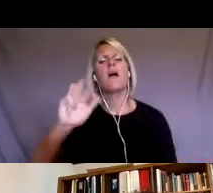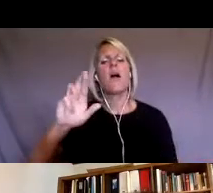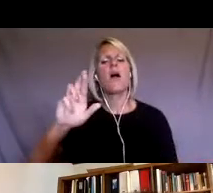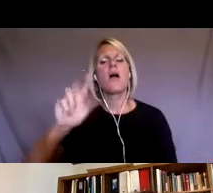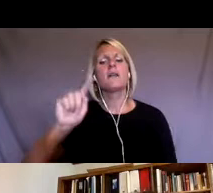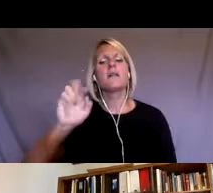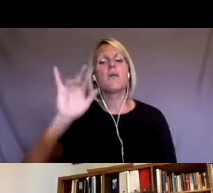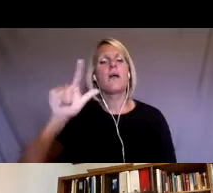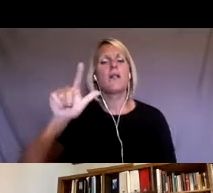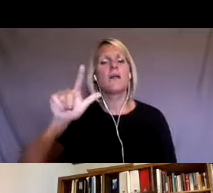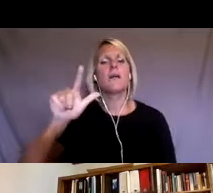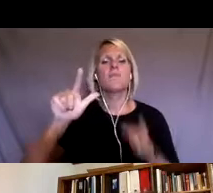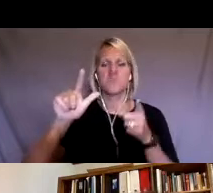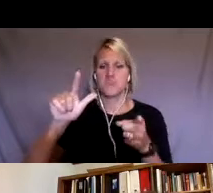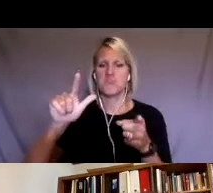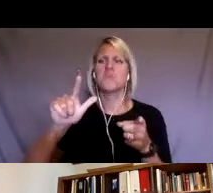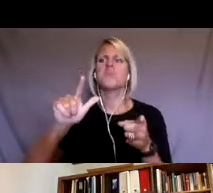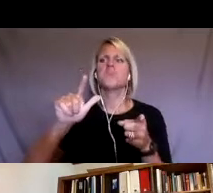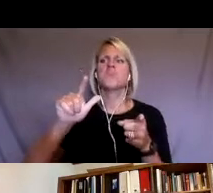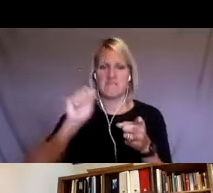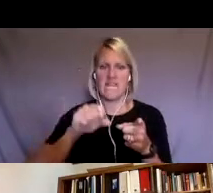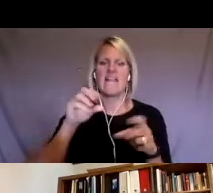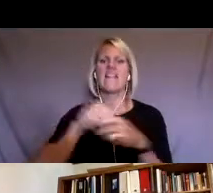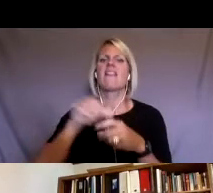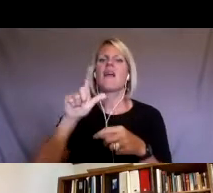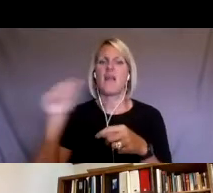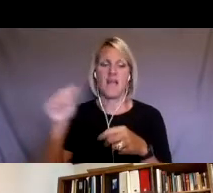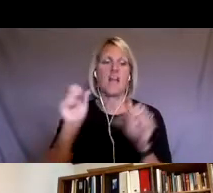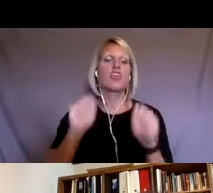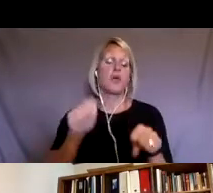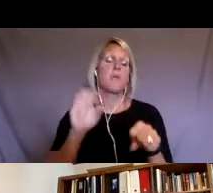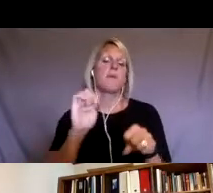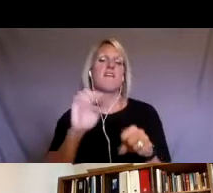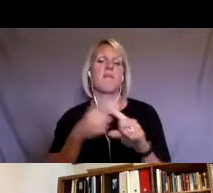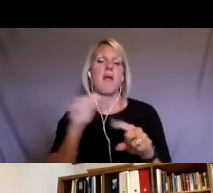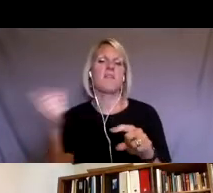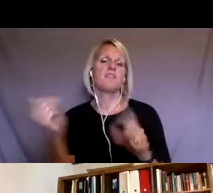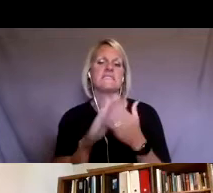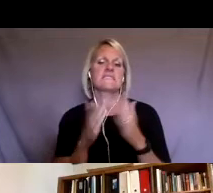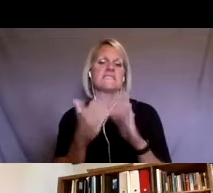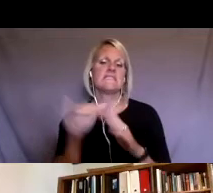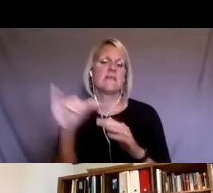It could have been in other cities as well. They're very wide.